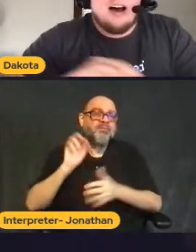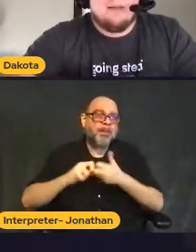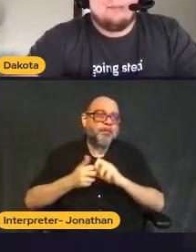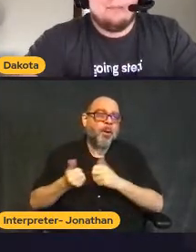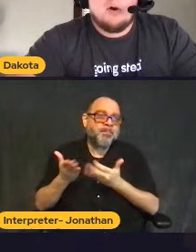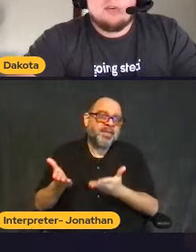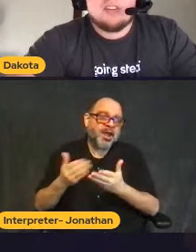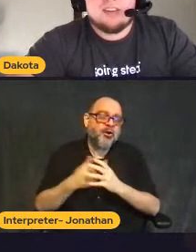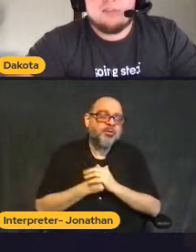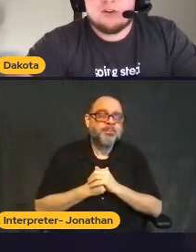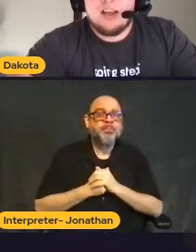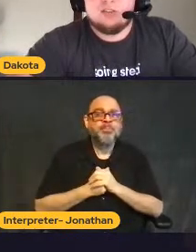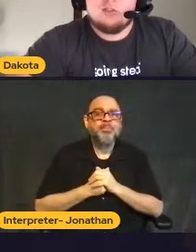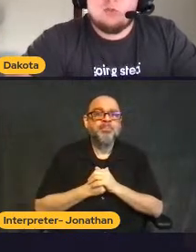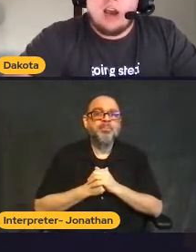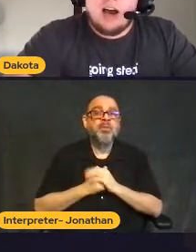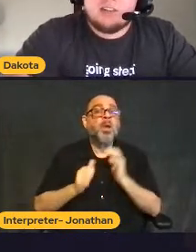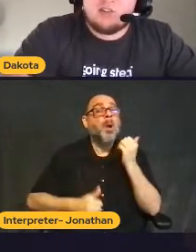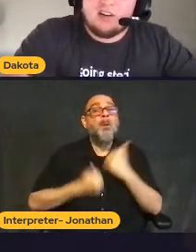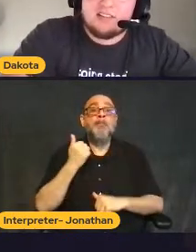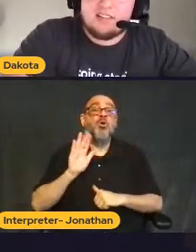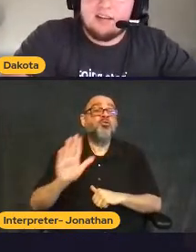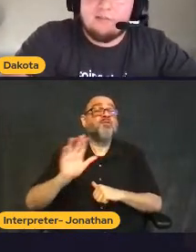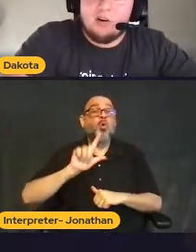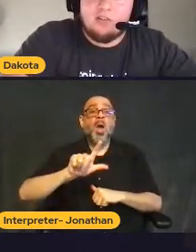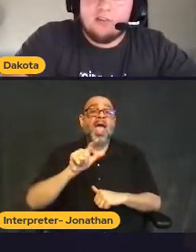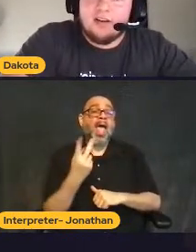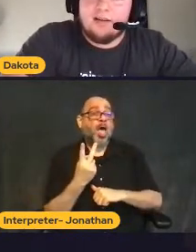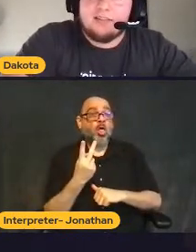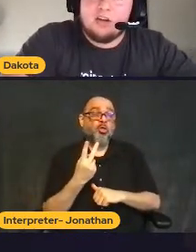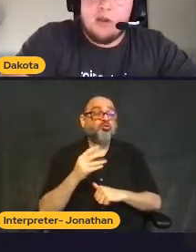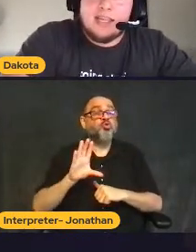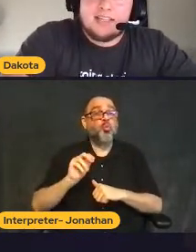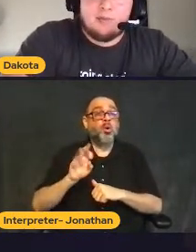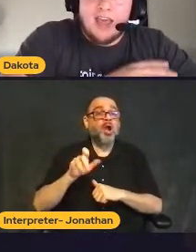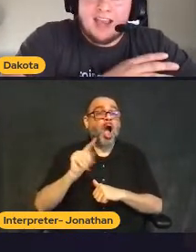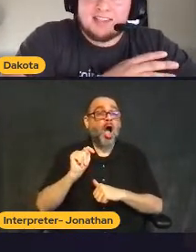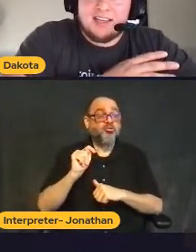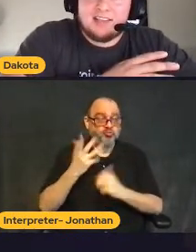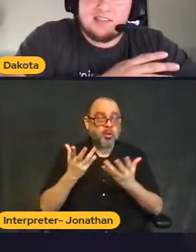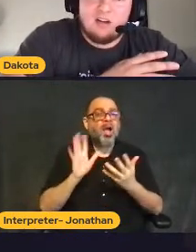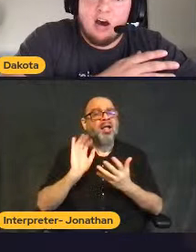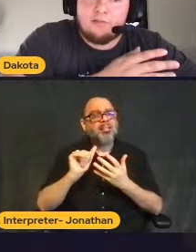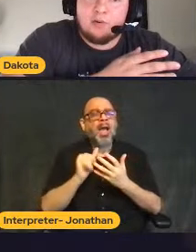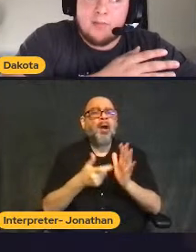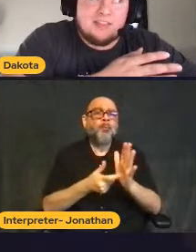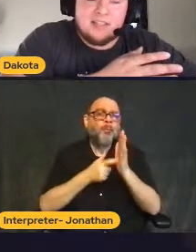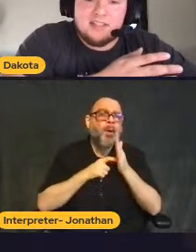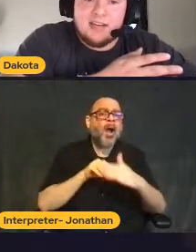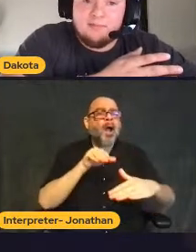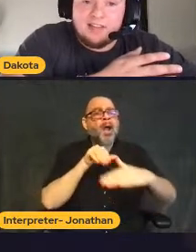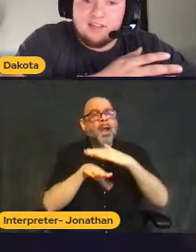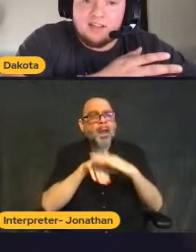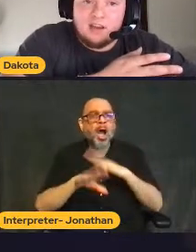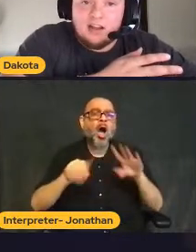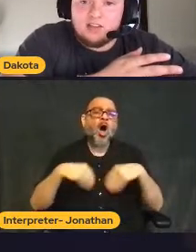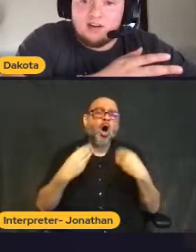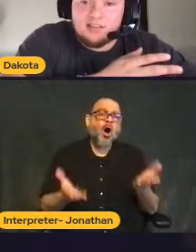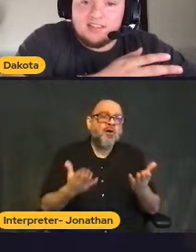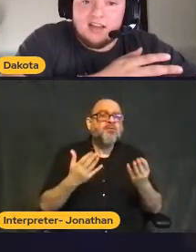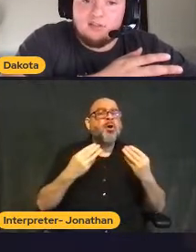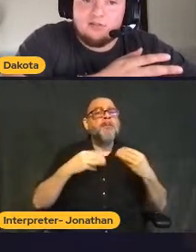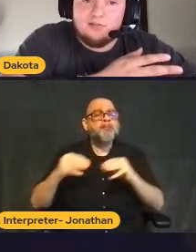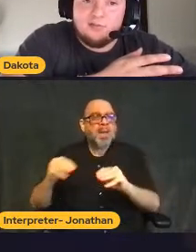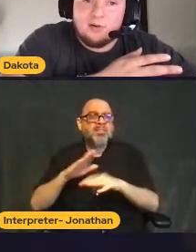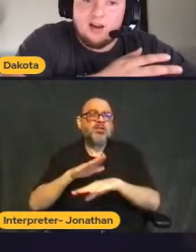So most of your L2 constructs that involve, any type of access offer methods, native methods on the